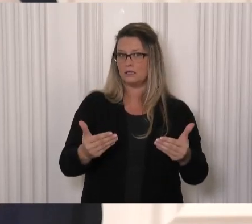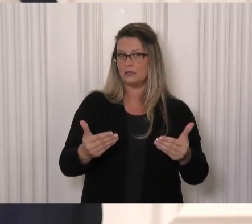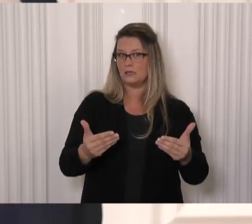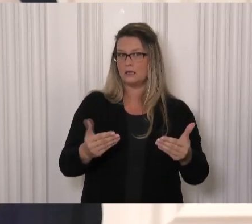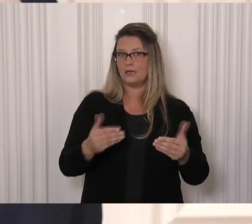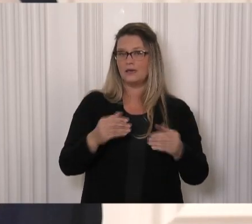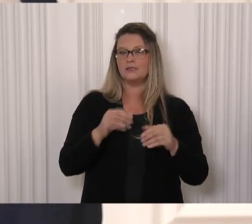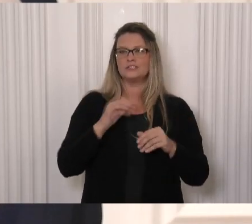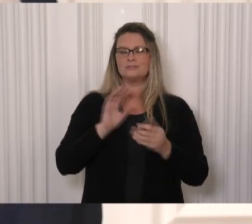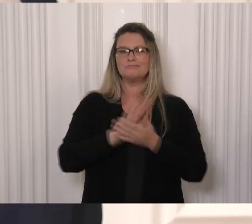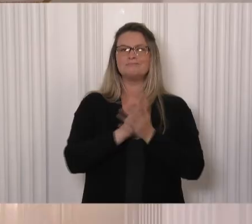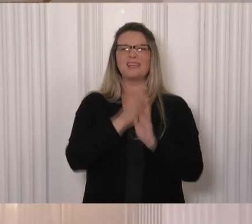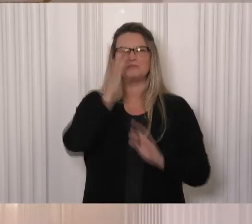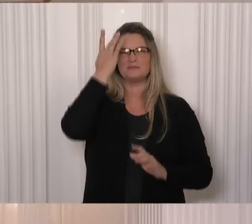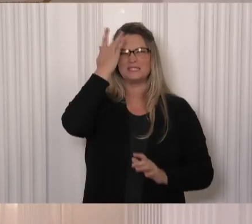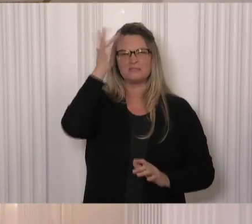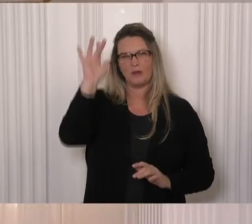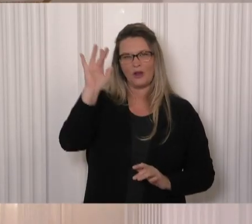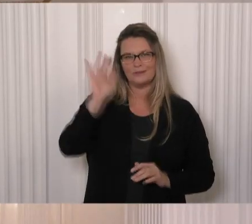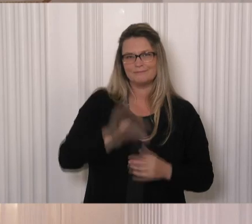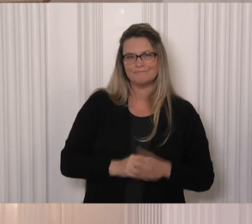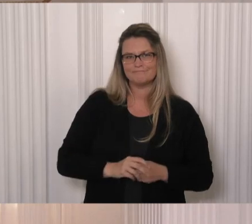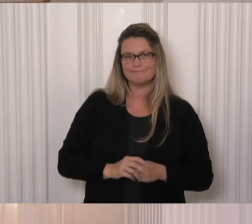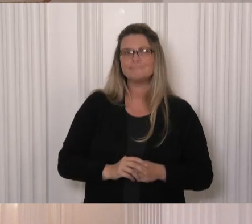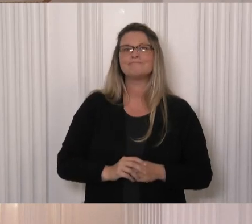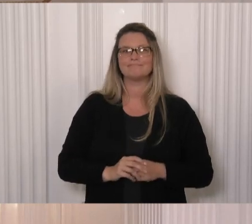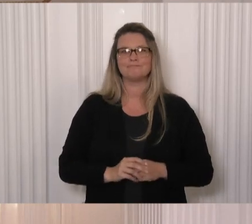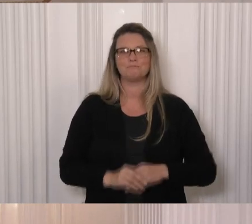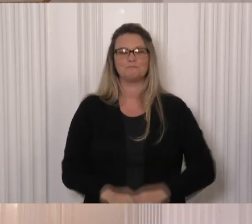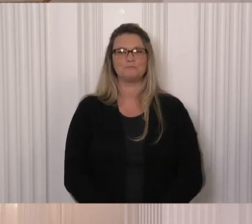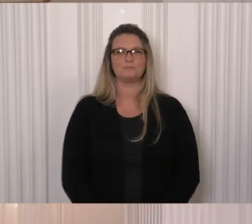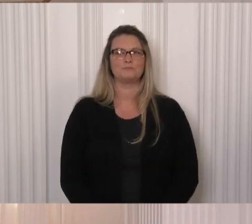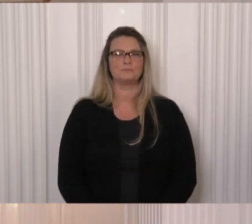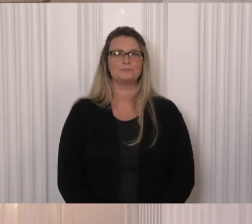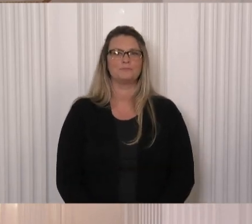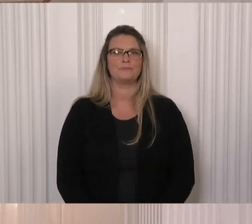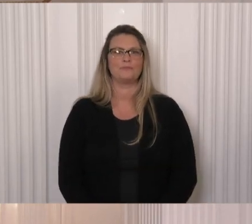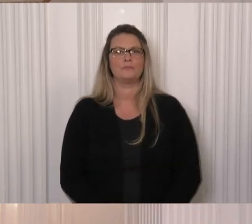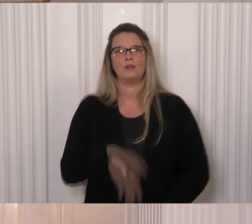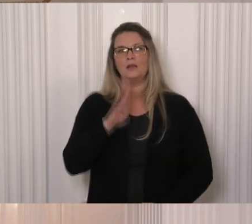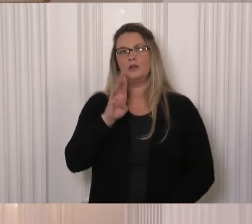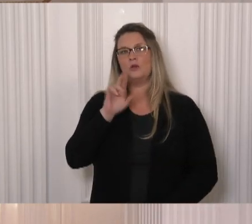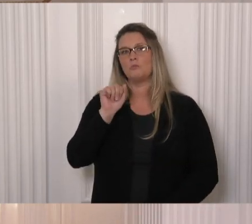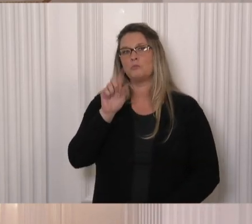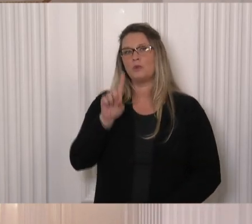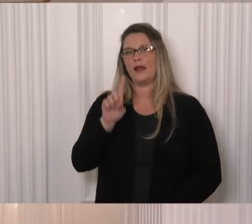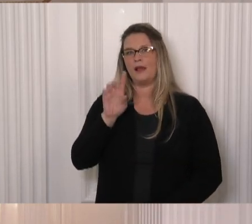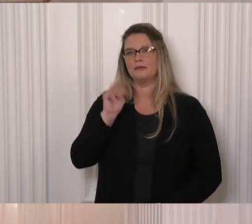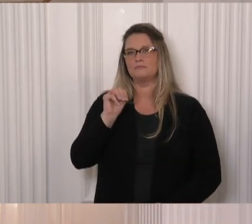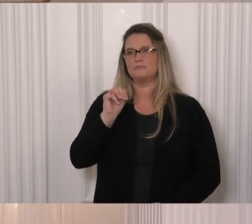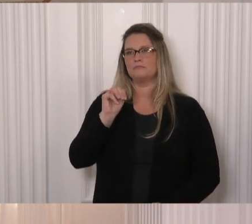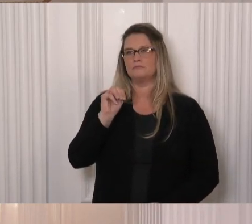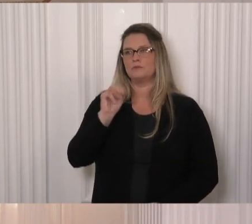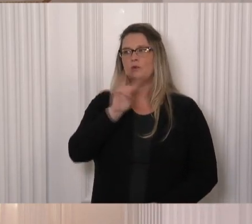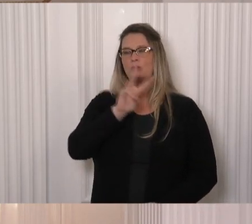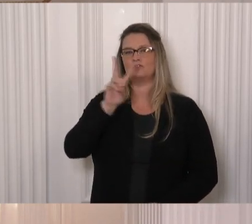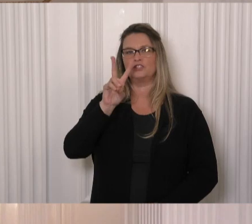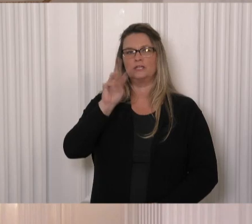really smart way. All right, thank you, Kara. Up next is Brad McElhenney with West Virginia Metro